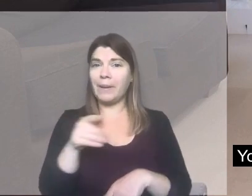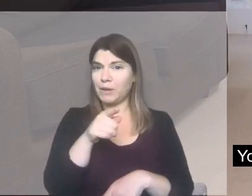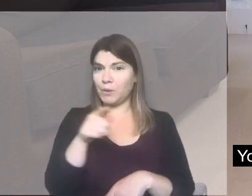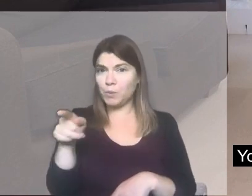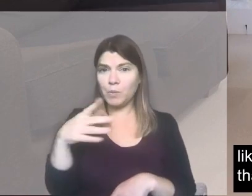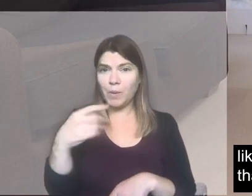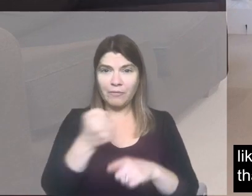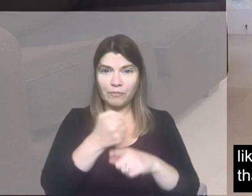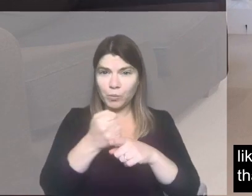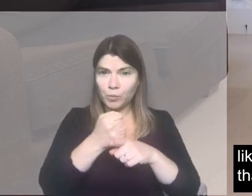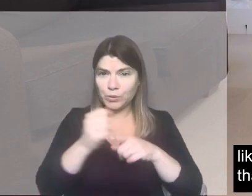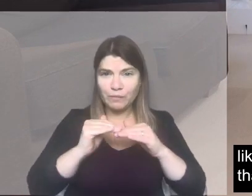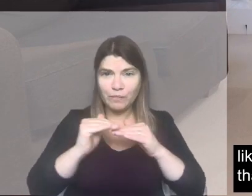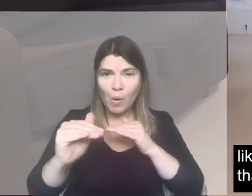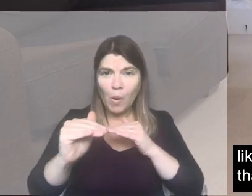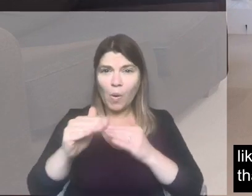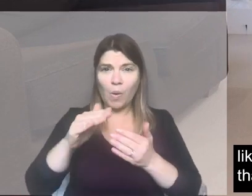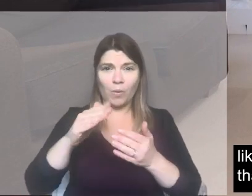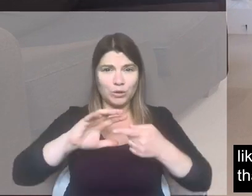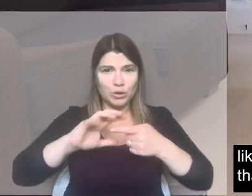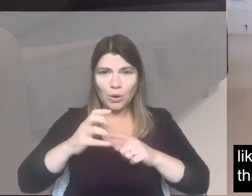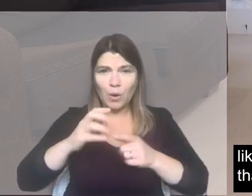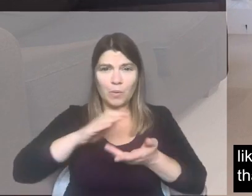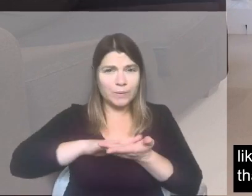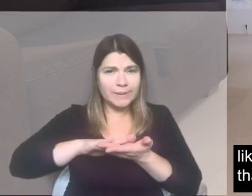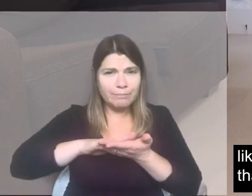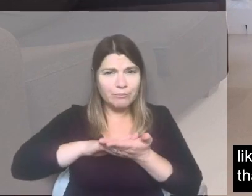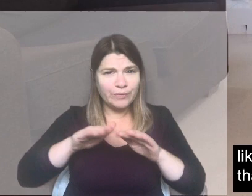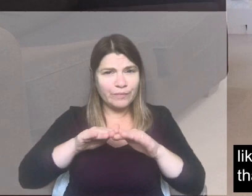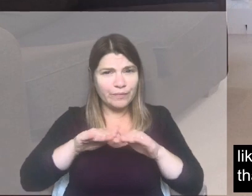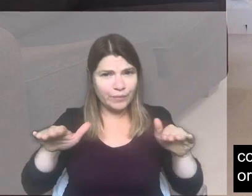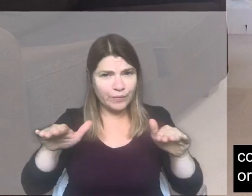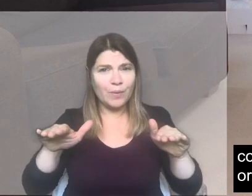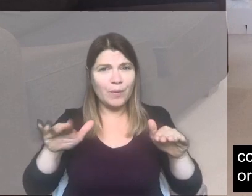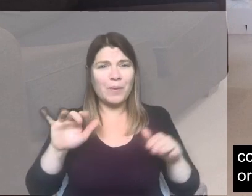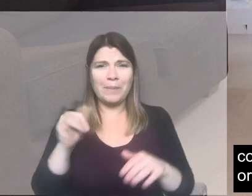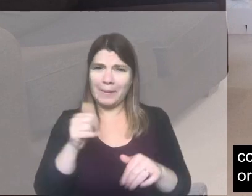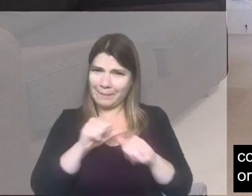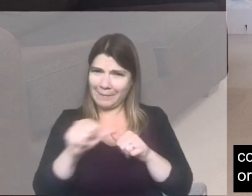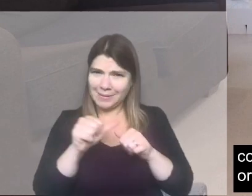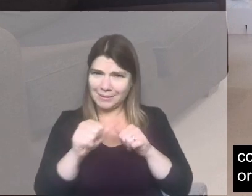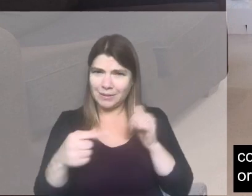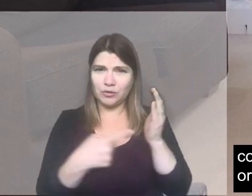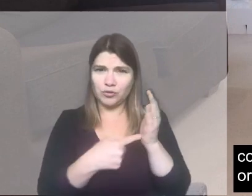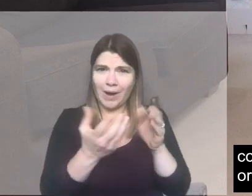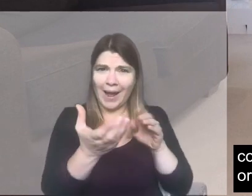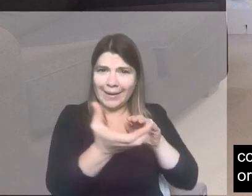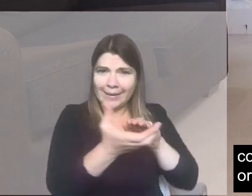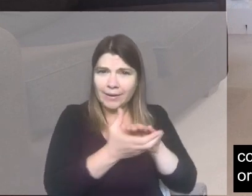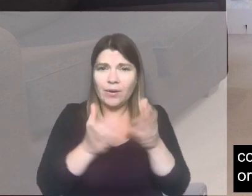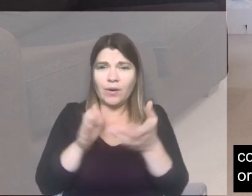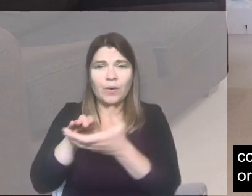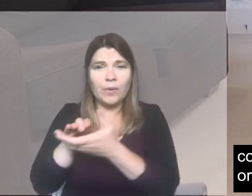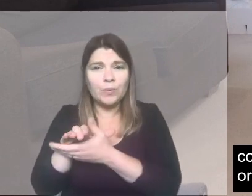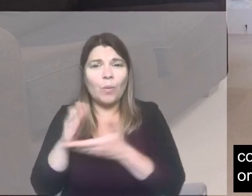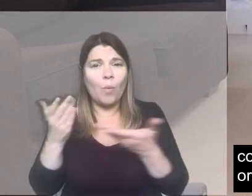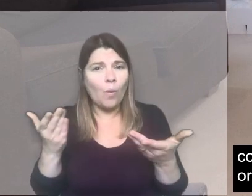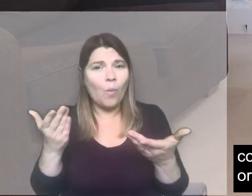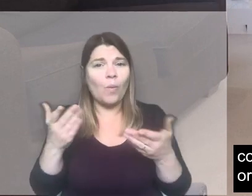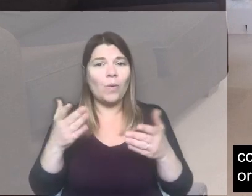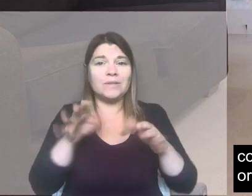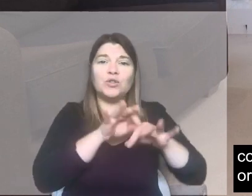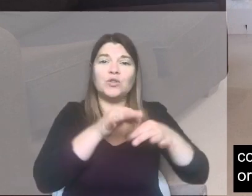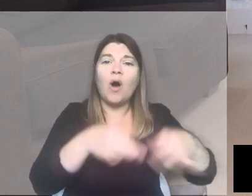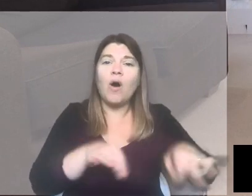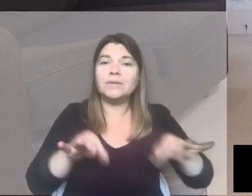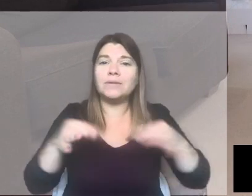that's a bit more slippery, like a wooden floor or something like that, in which case you might be more comfortable if you're wearing trainers or if you're